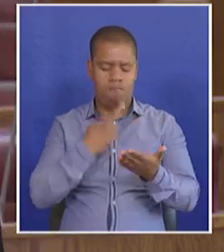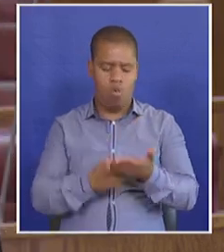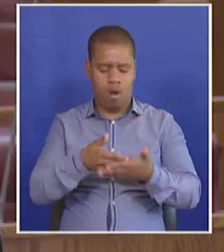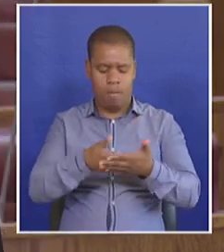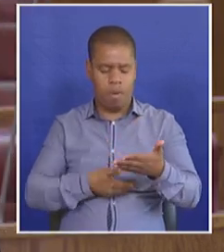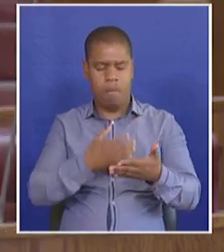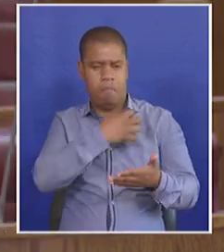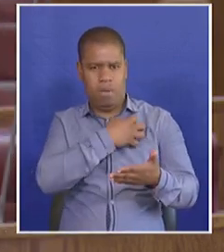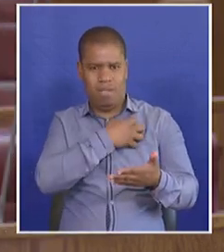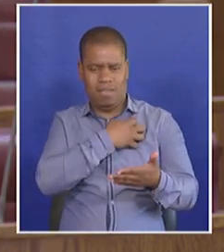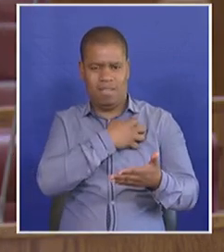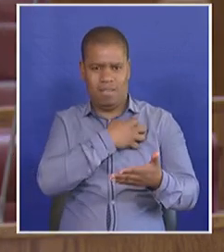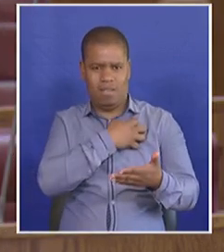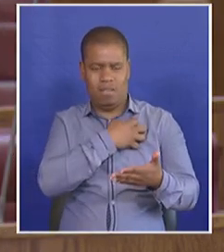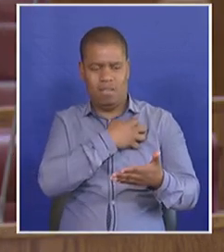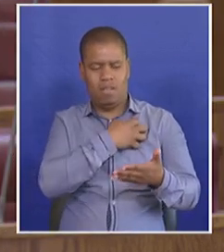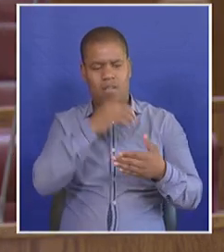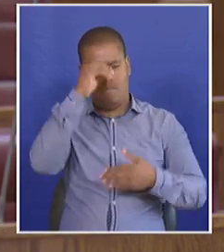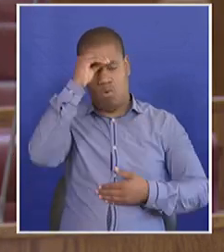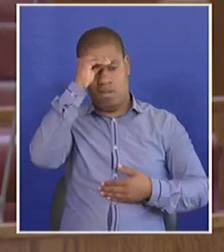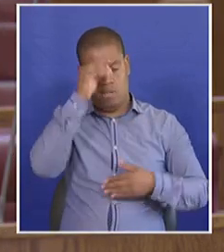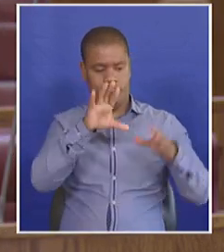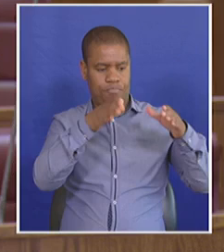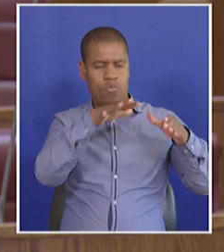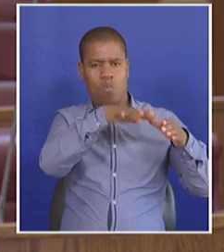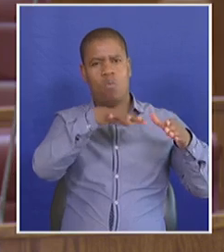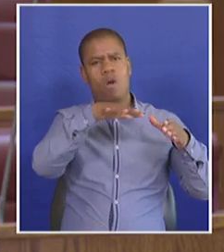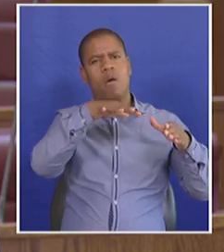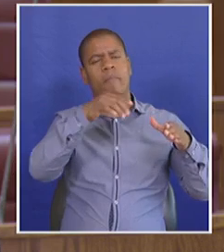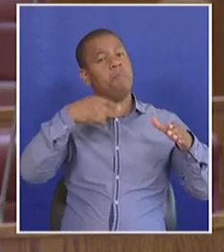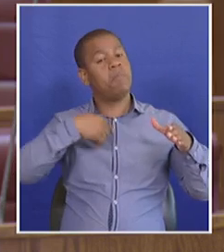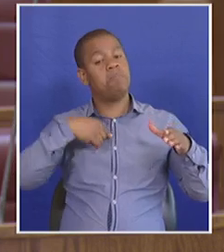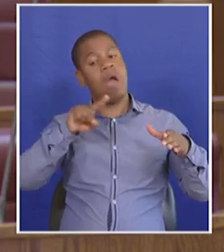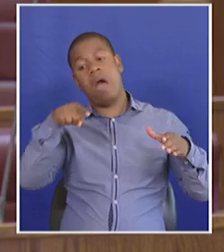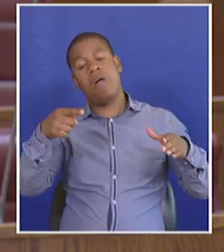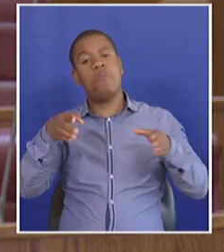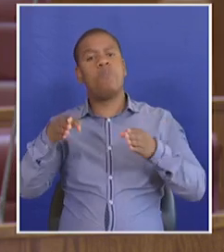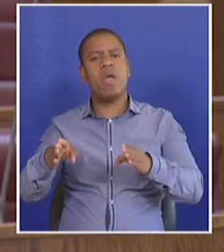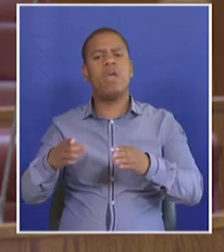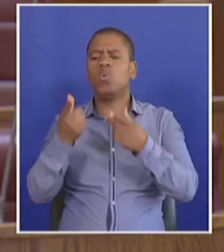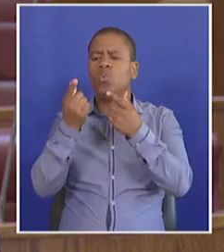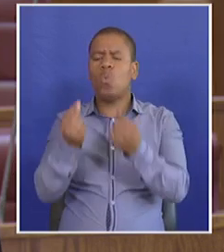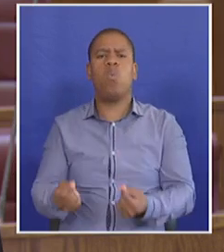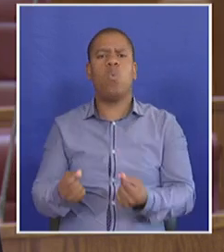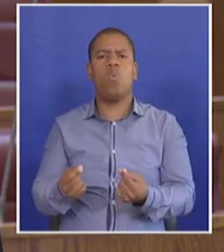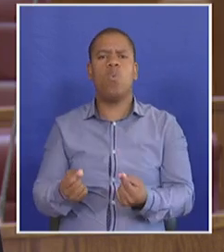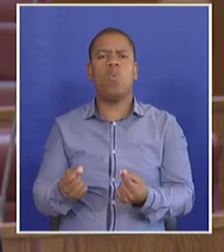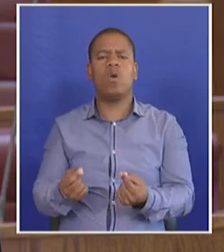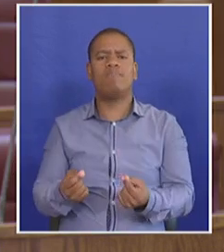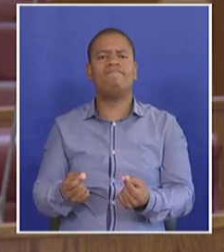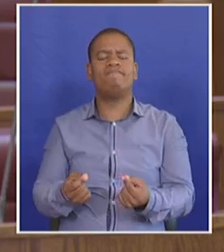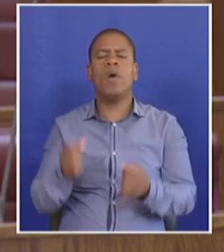the Minister of Police, you couldn't do it in any other way except the question of